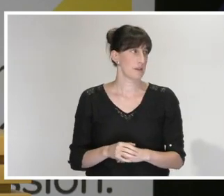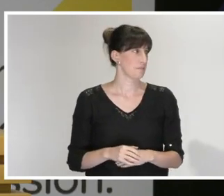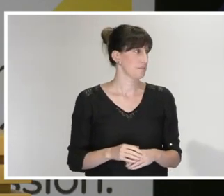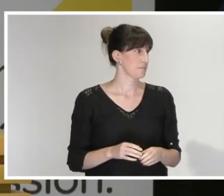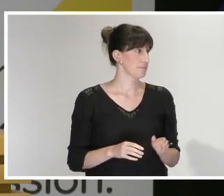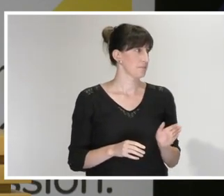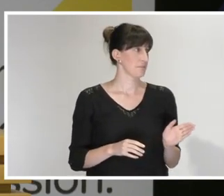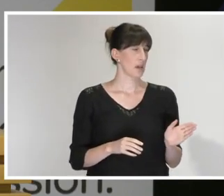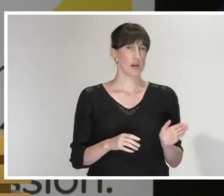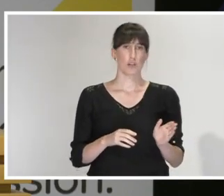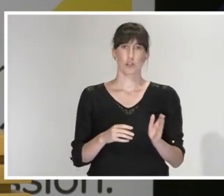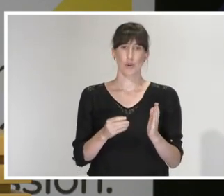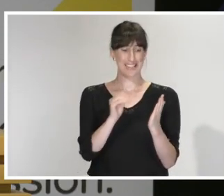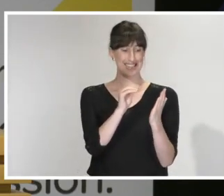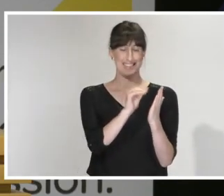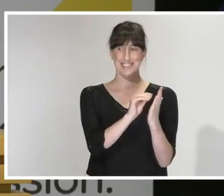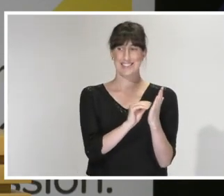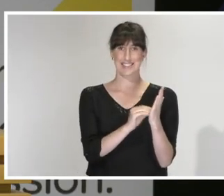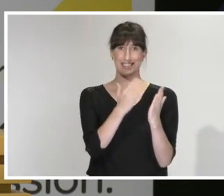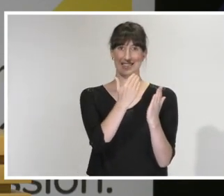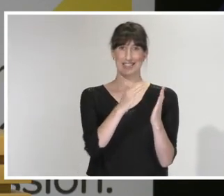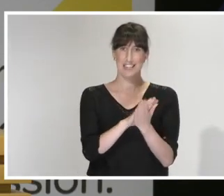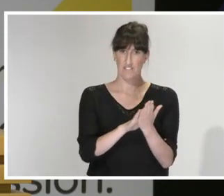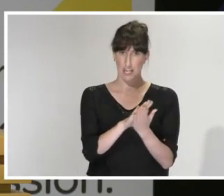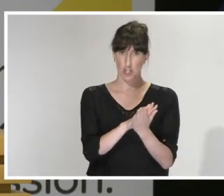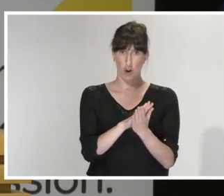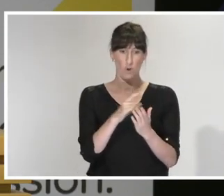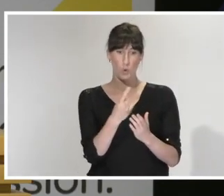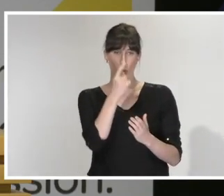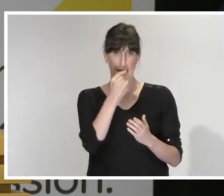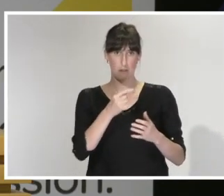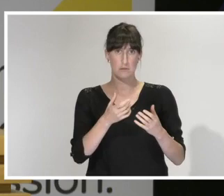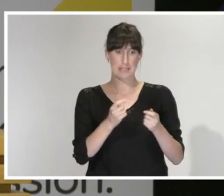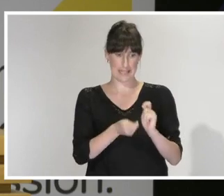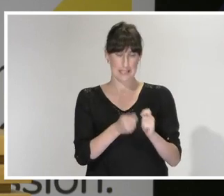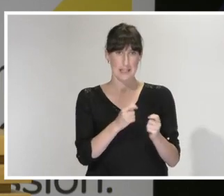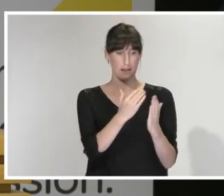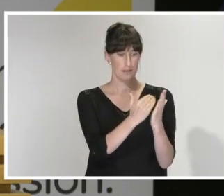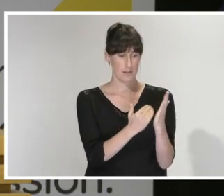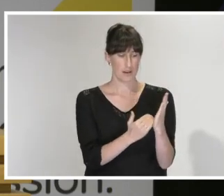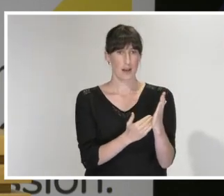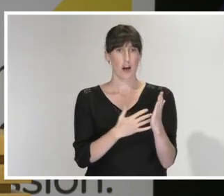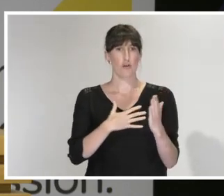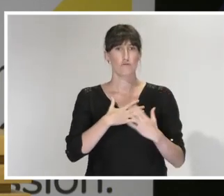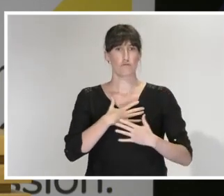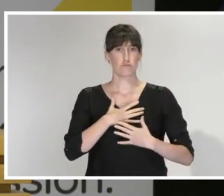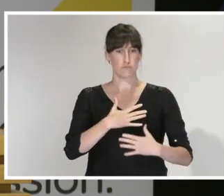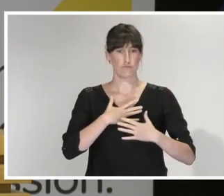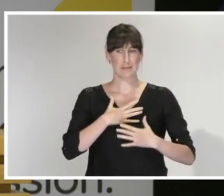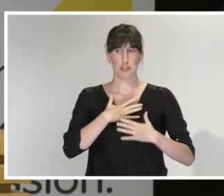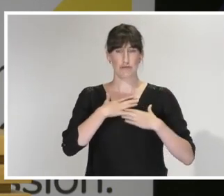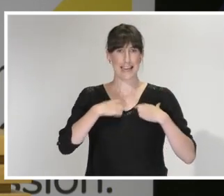case definition, but it's only if they're also presenting an acute respiratory infection. Should, given that it's an early sign